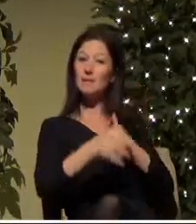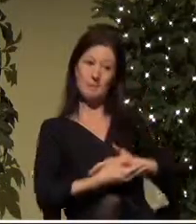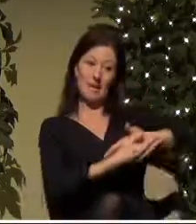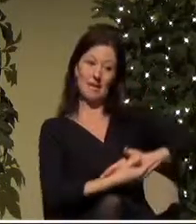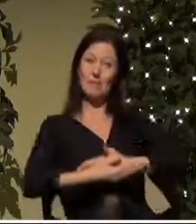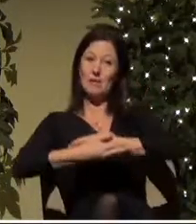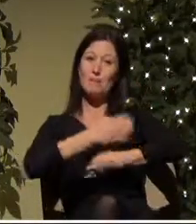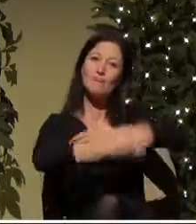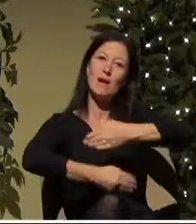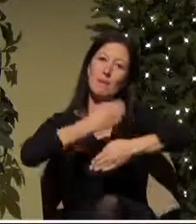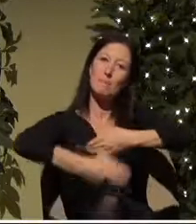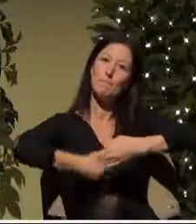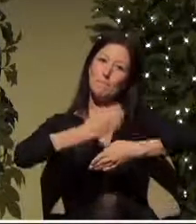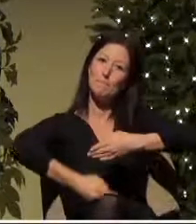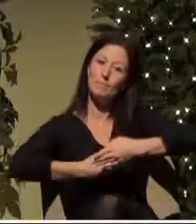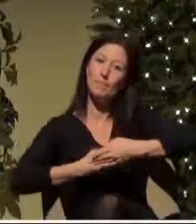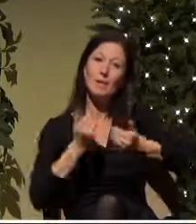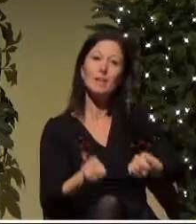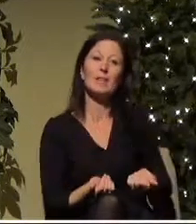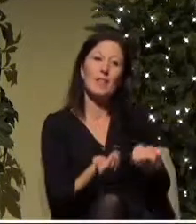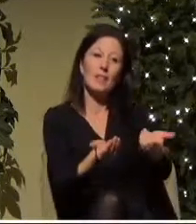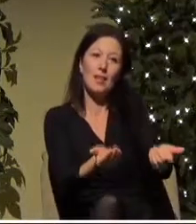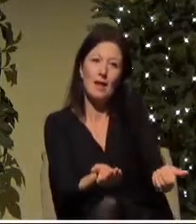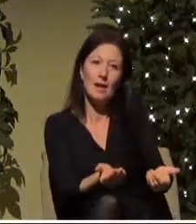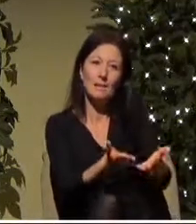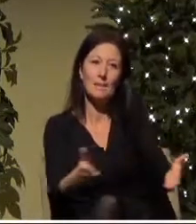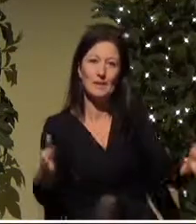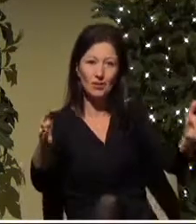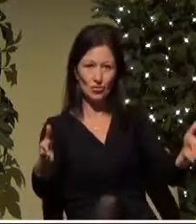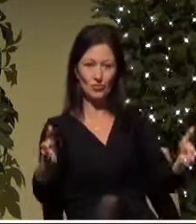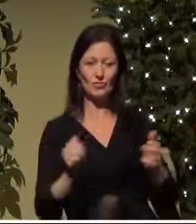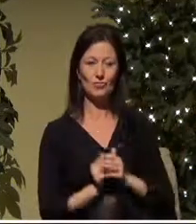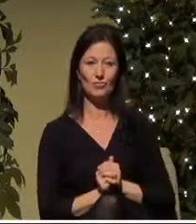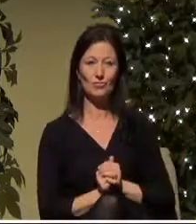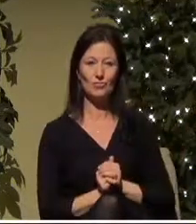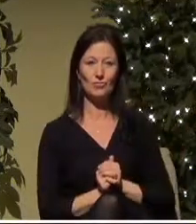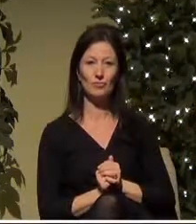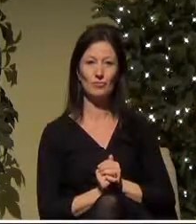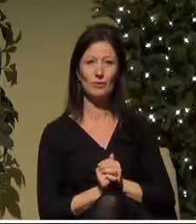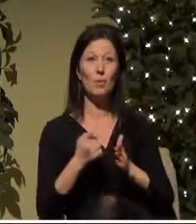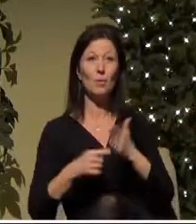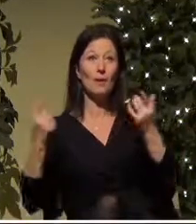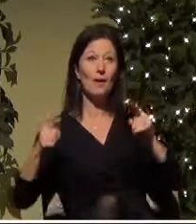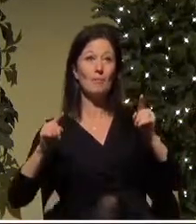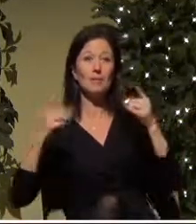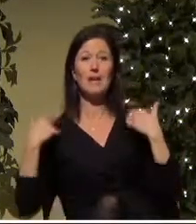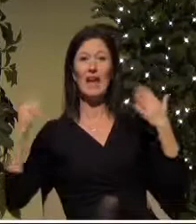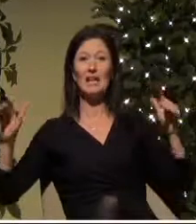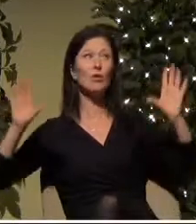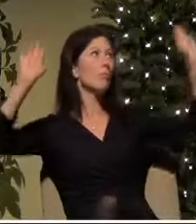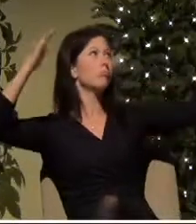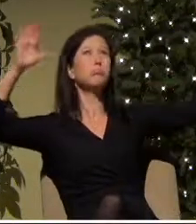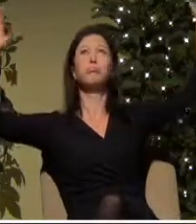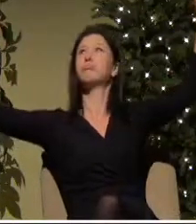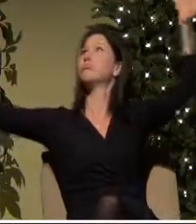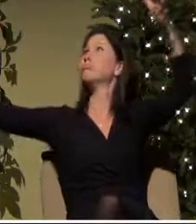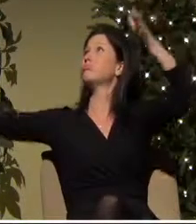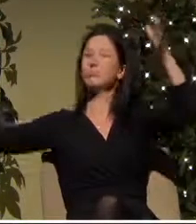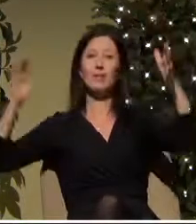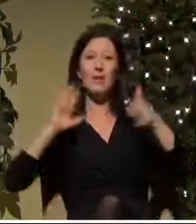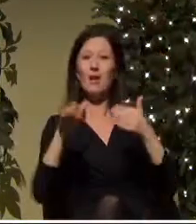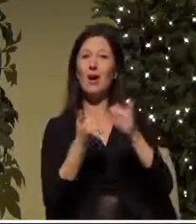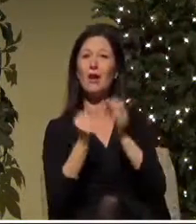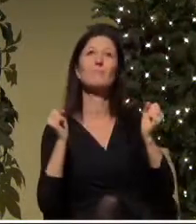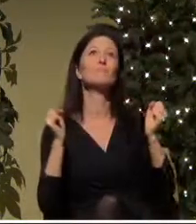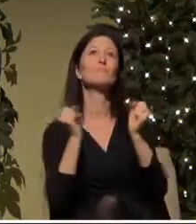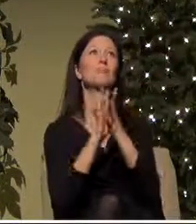lying in a manger suddenly a great company of the heavenly host appeared with the angel praising God and saying glory to God